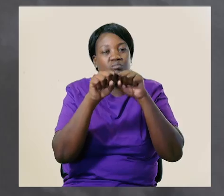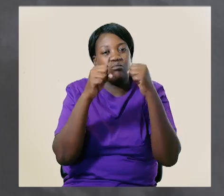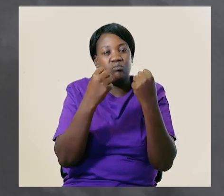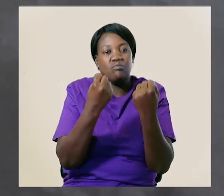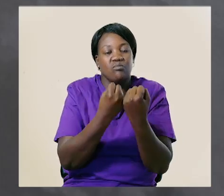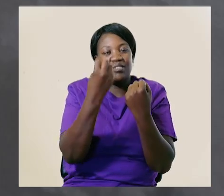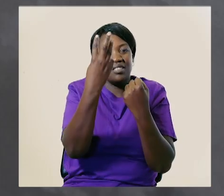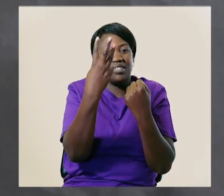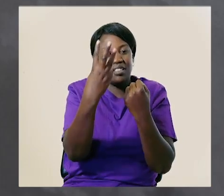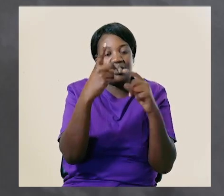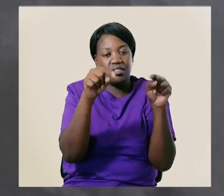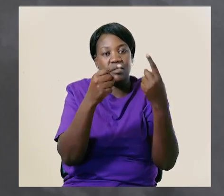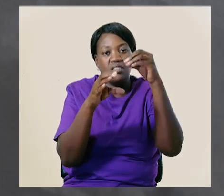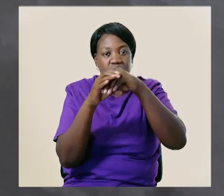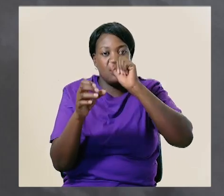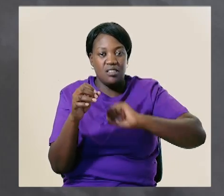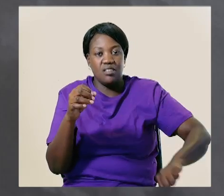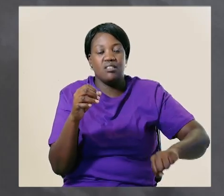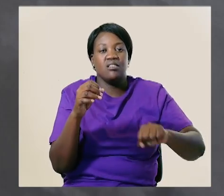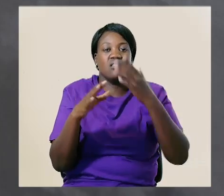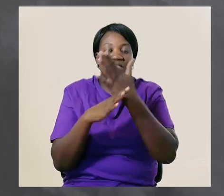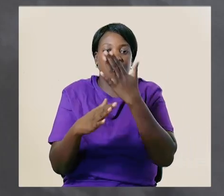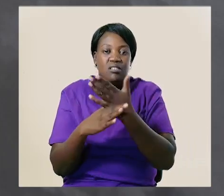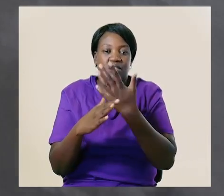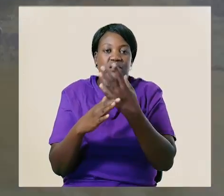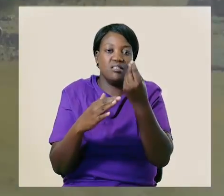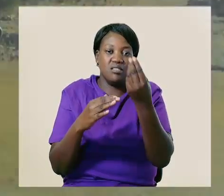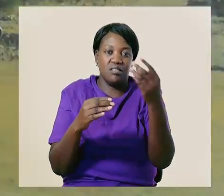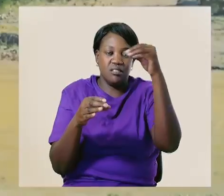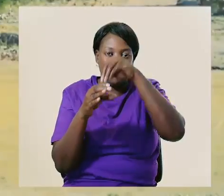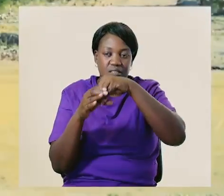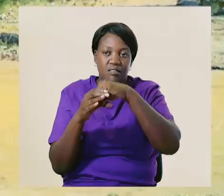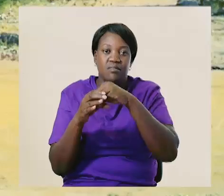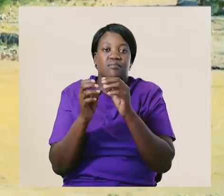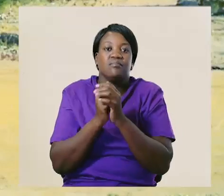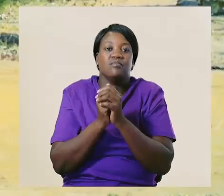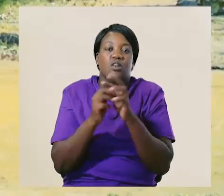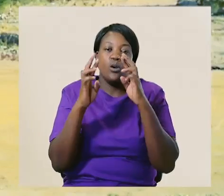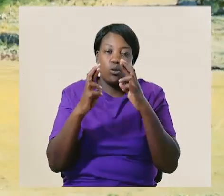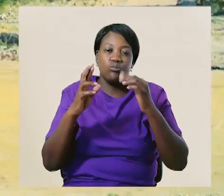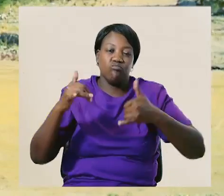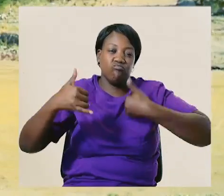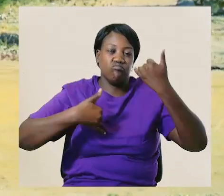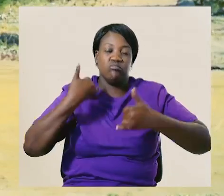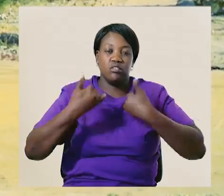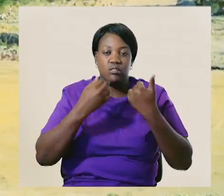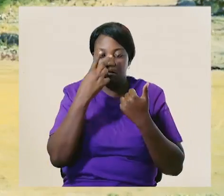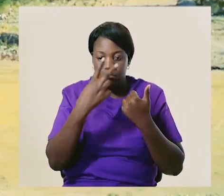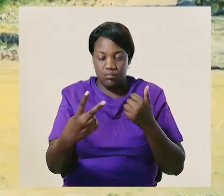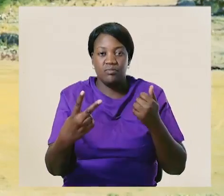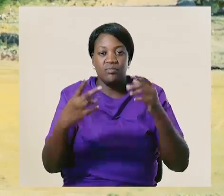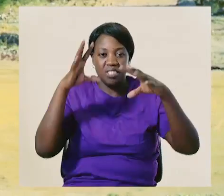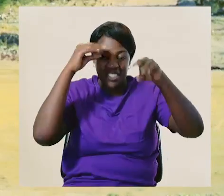three factors of production: land, labor, and capital. I hope you've enjoyed watching and learning with